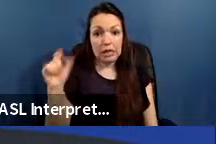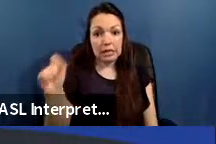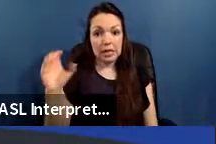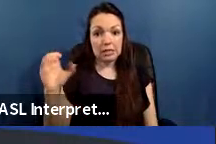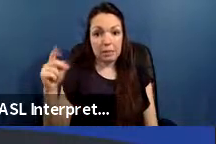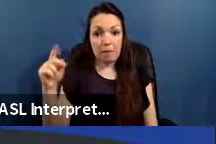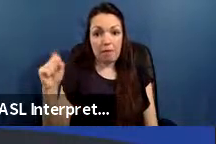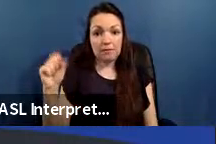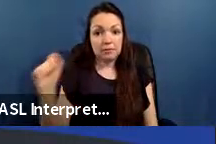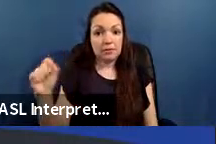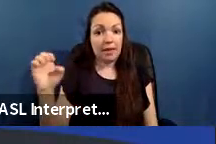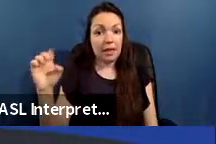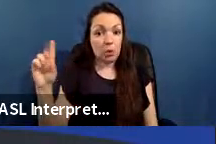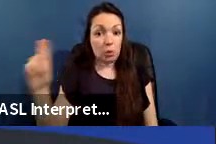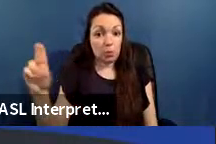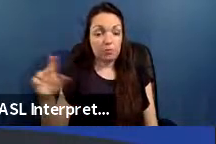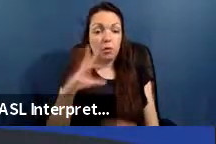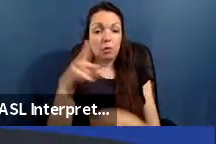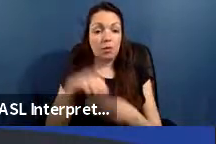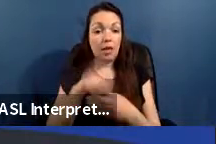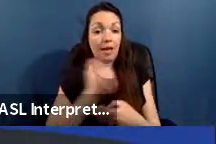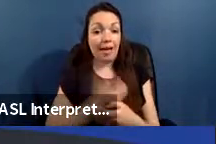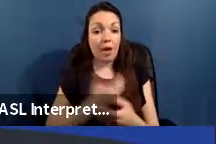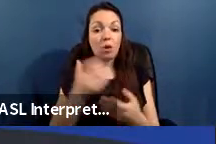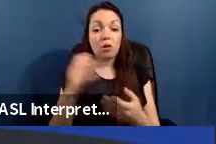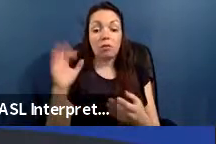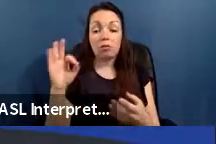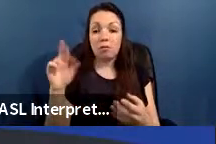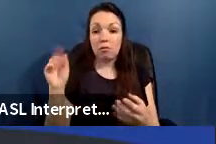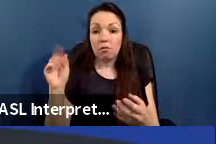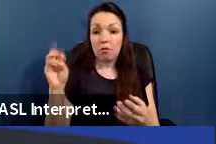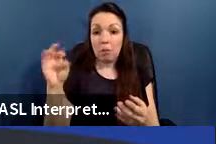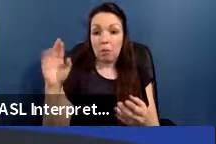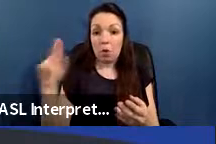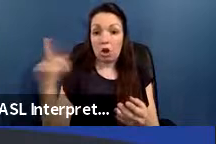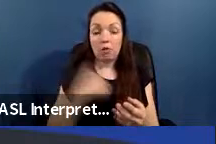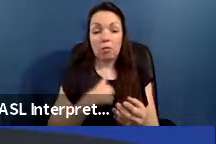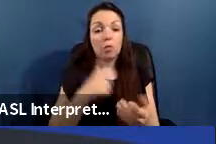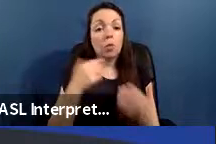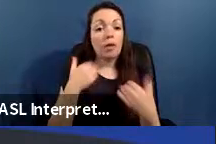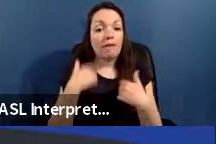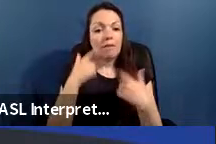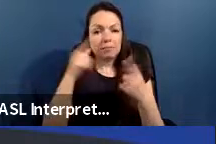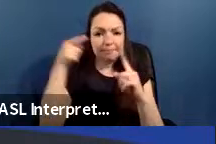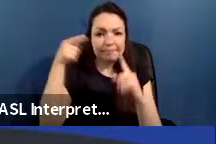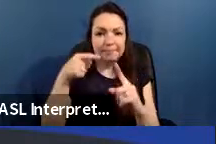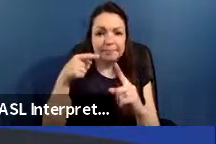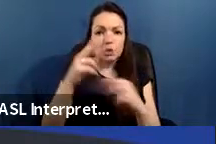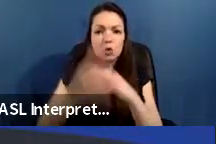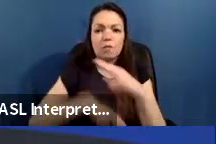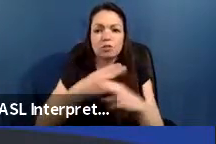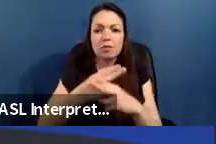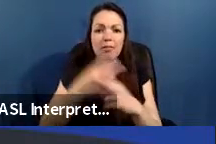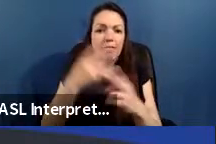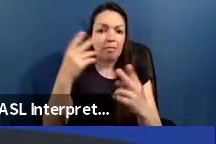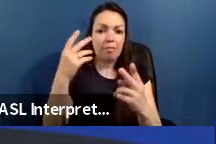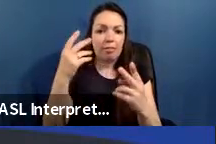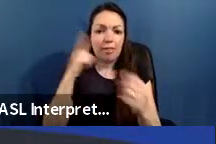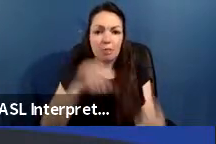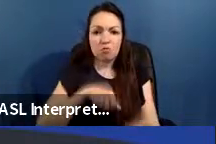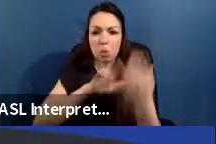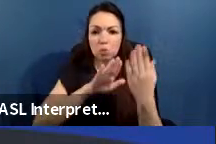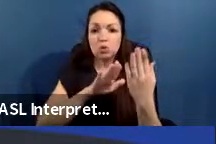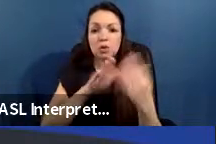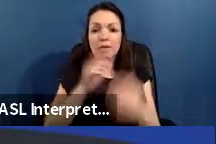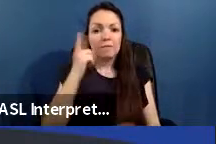equity.cps.edu. Within this framework, we say that we have to take a targeted universalism approach. In other words, what does it take for any